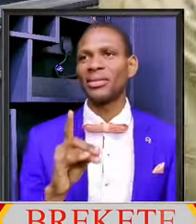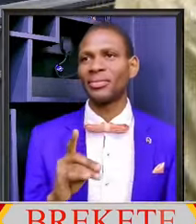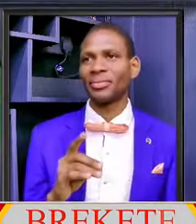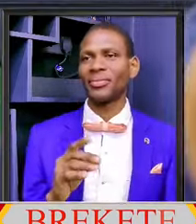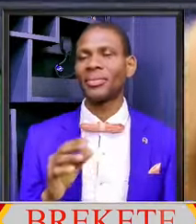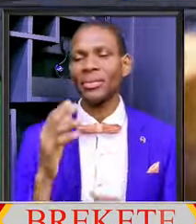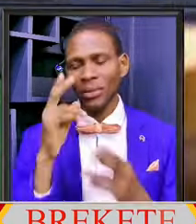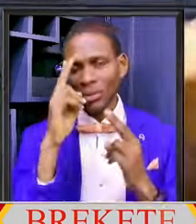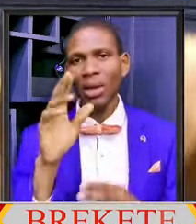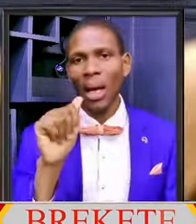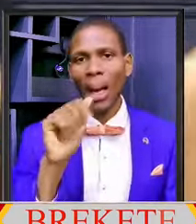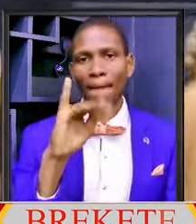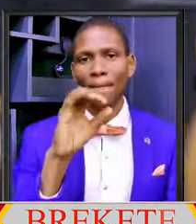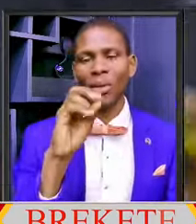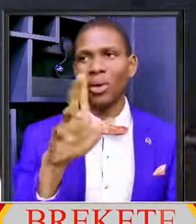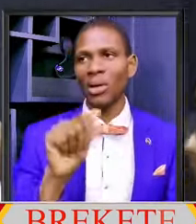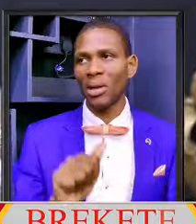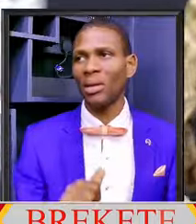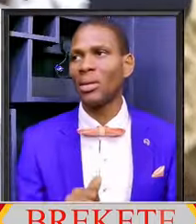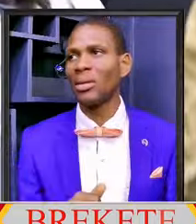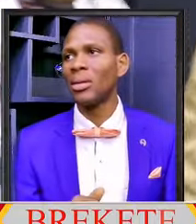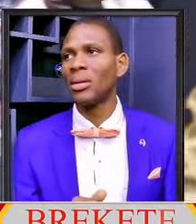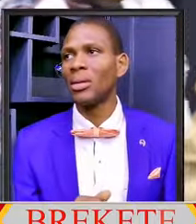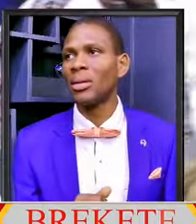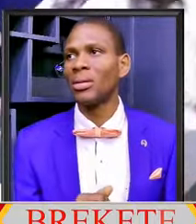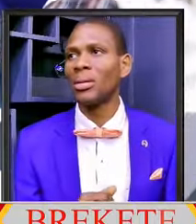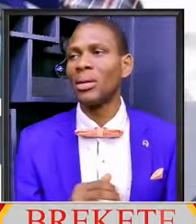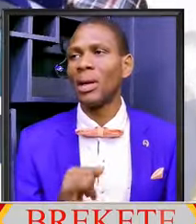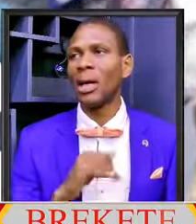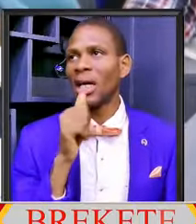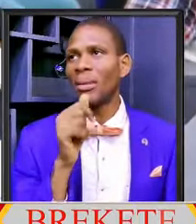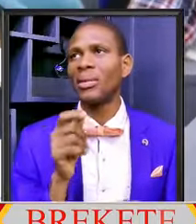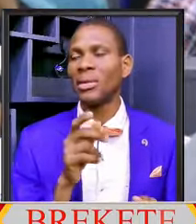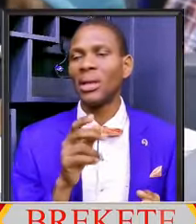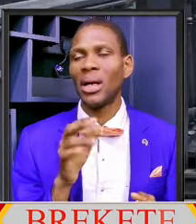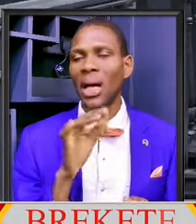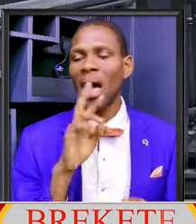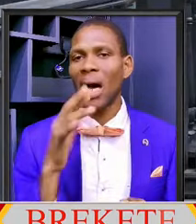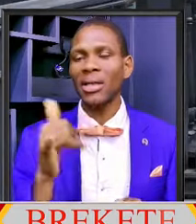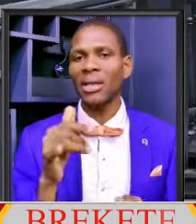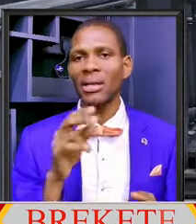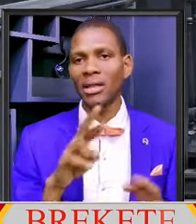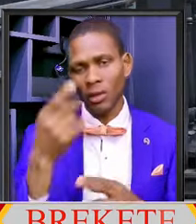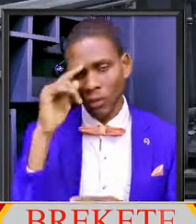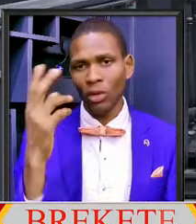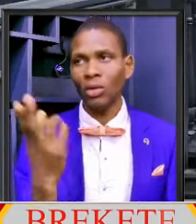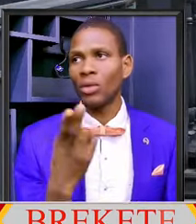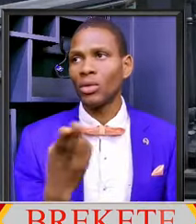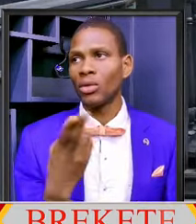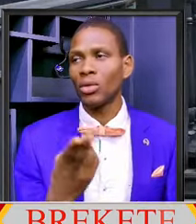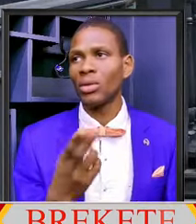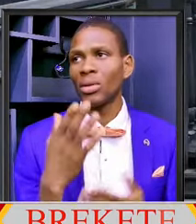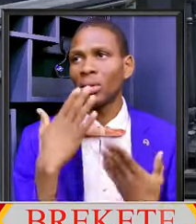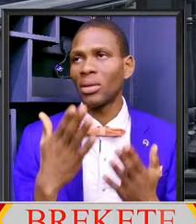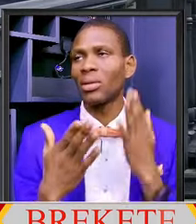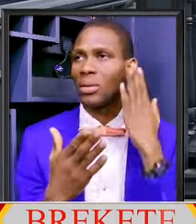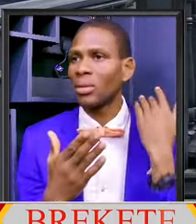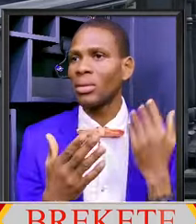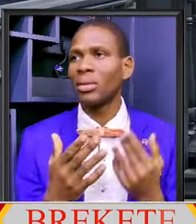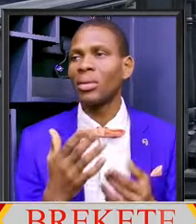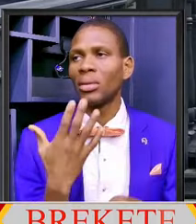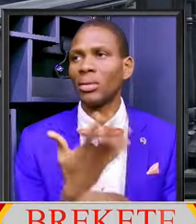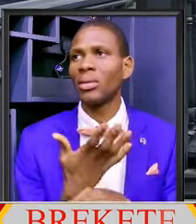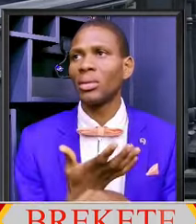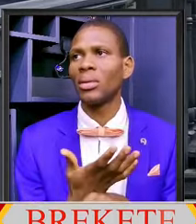Oh. Hello, Abiola. Hello. Yes, sir. Mm-hmm. Are they ready for Thursday? Yes, sir. Thank you. Yes, sir.